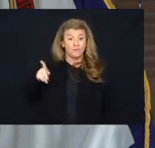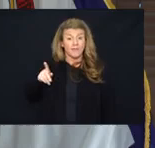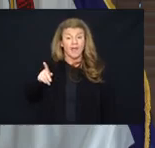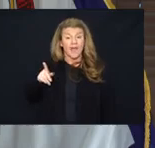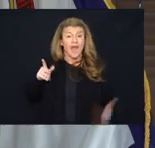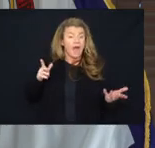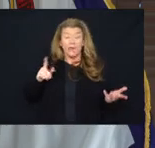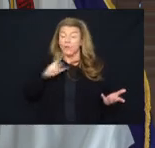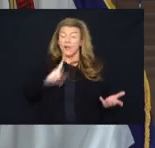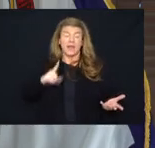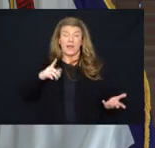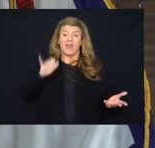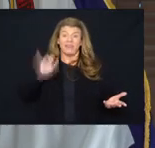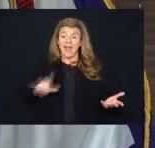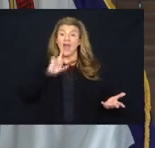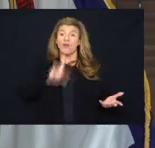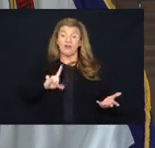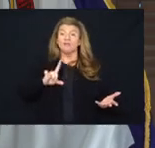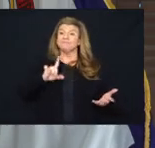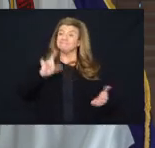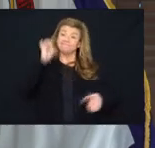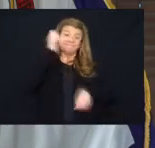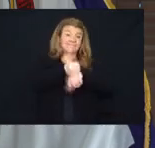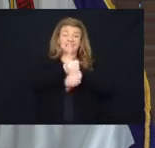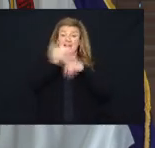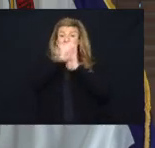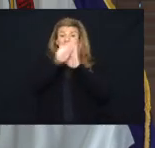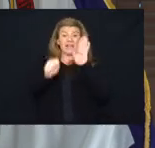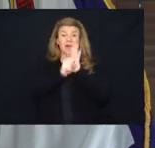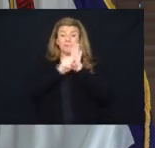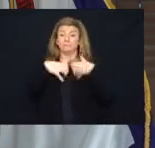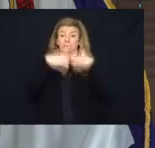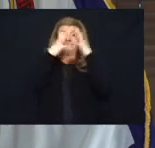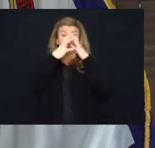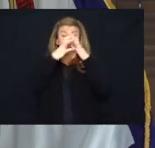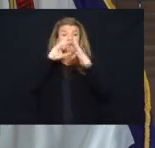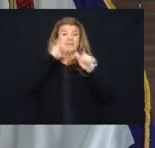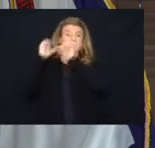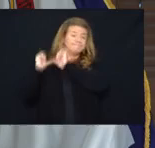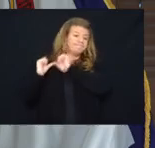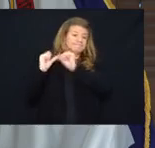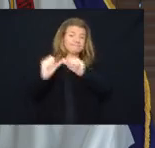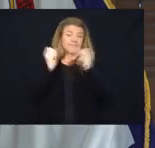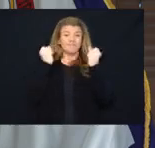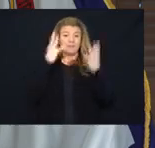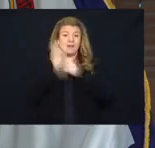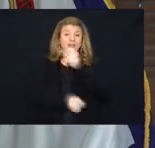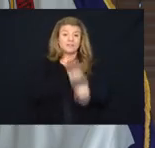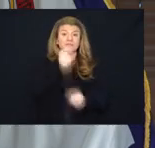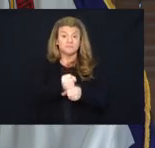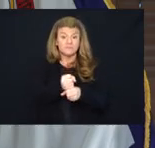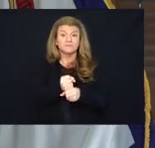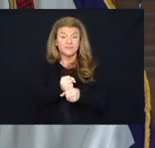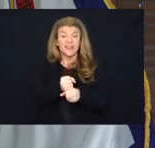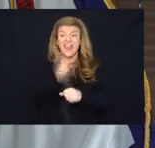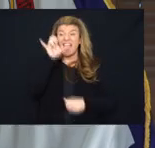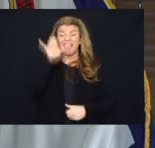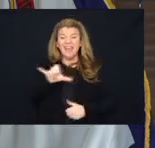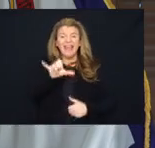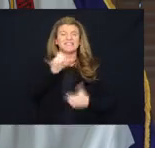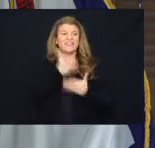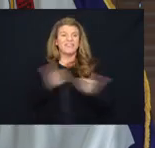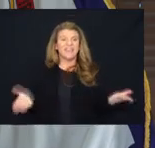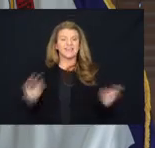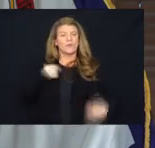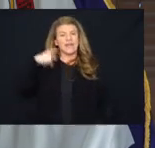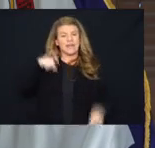my gracious, that will absolutely set this state up to go for decades and decades to come. That's the kind of stuff